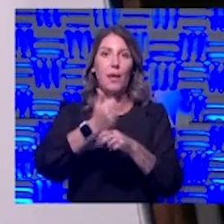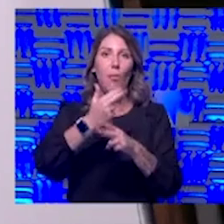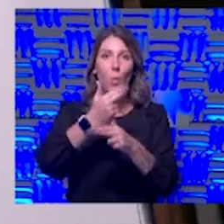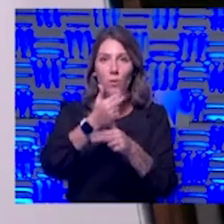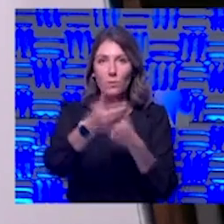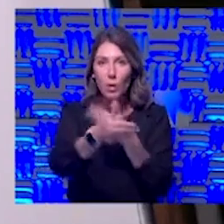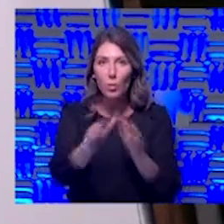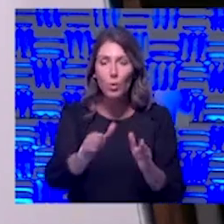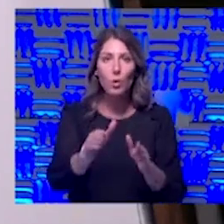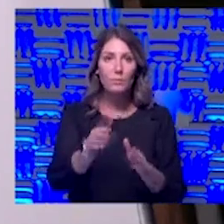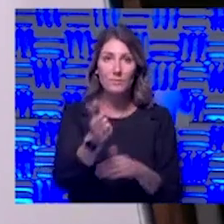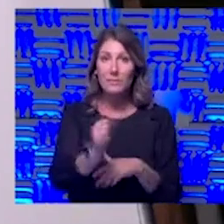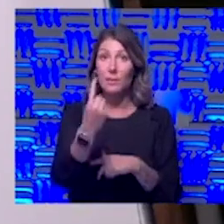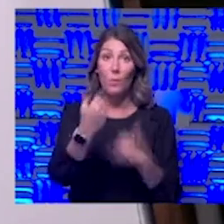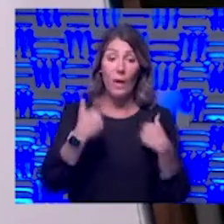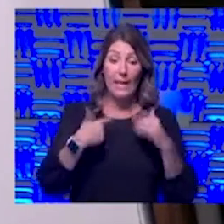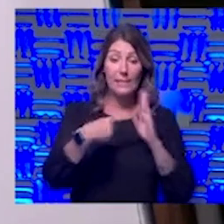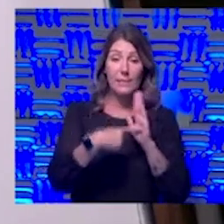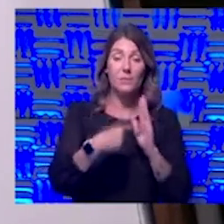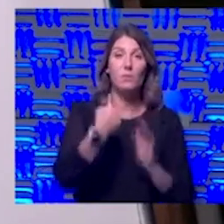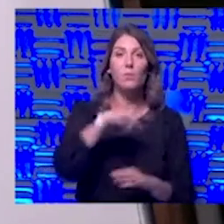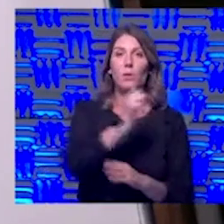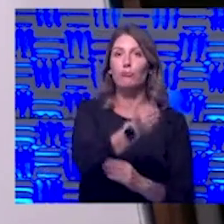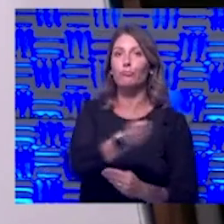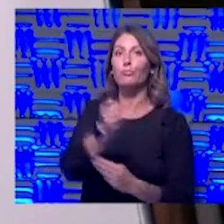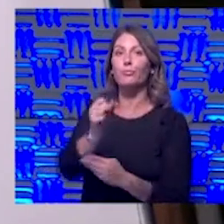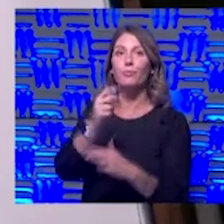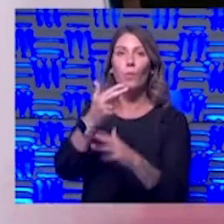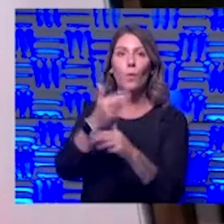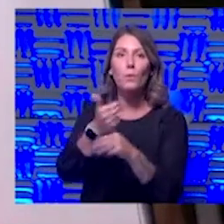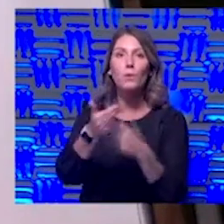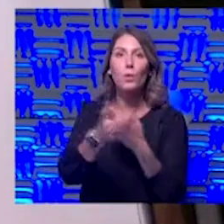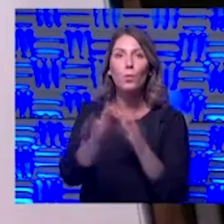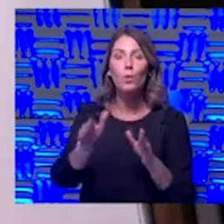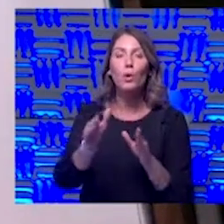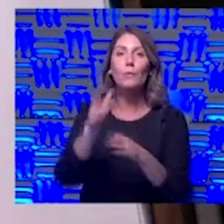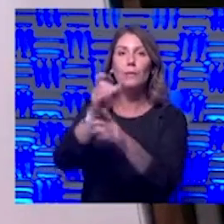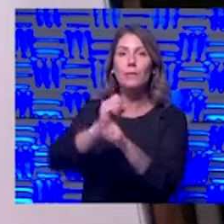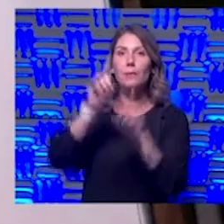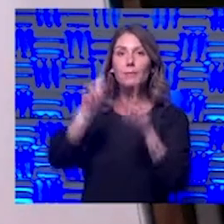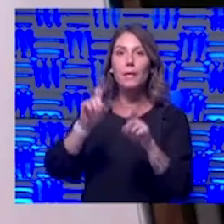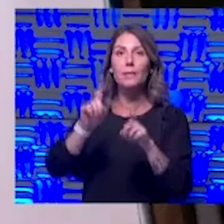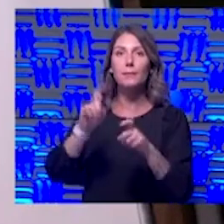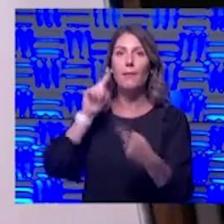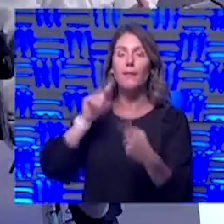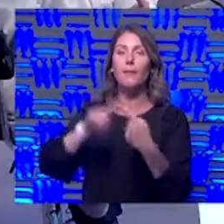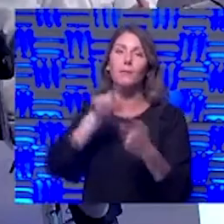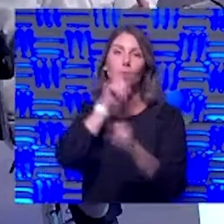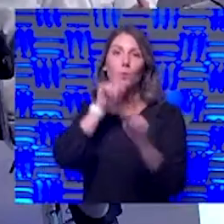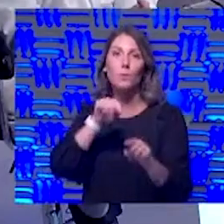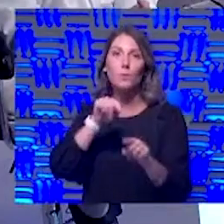that were symptomatic, we were able to place them into a hotel room, get them tested until we could get the results.